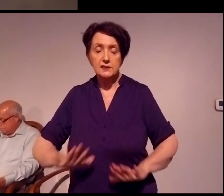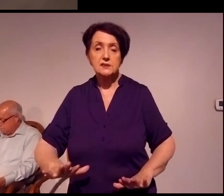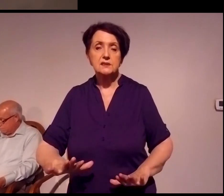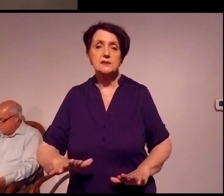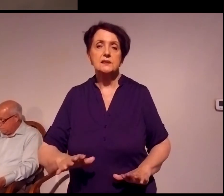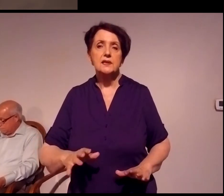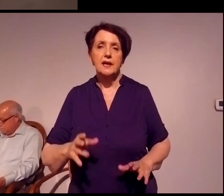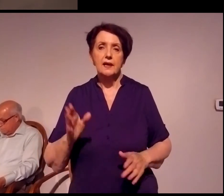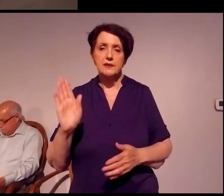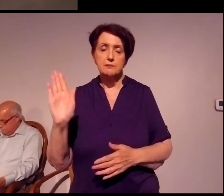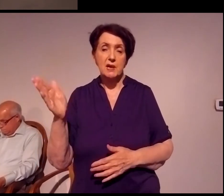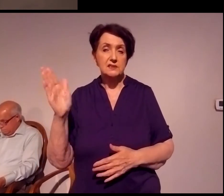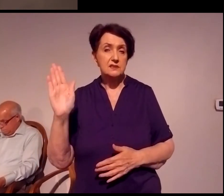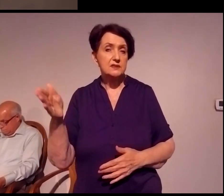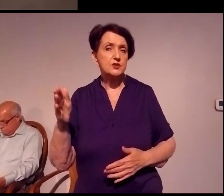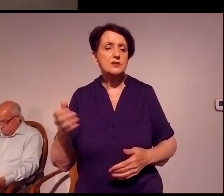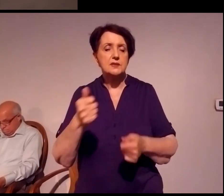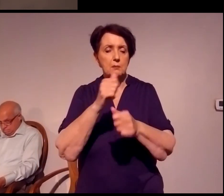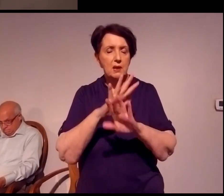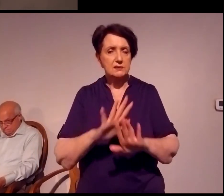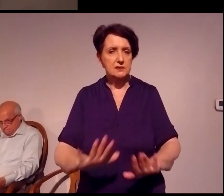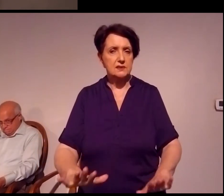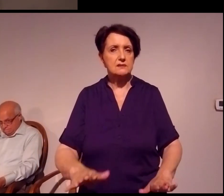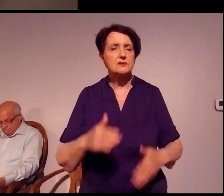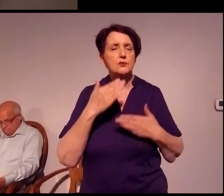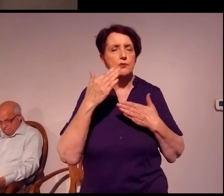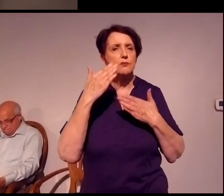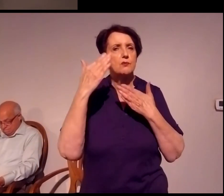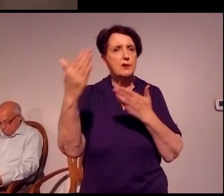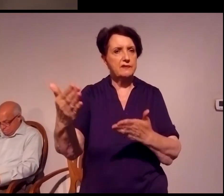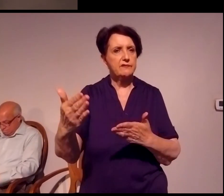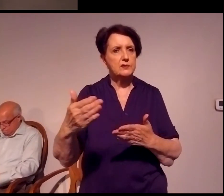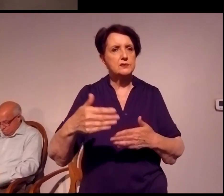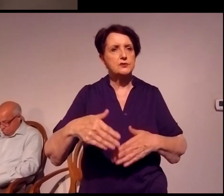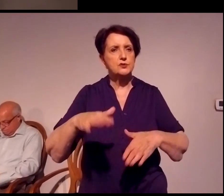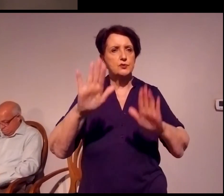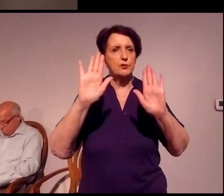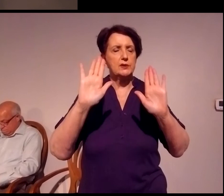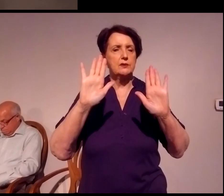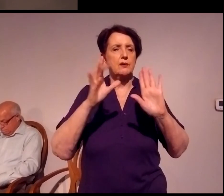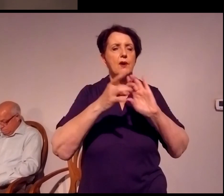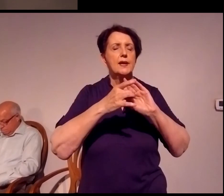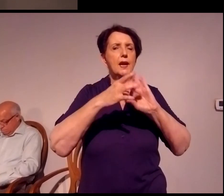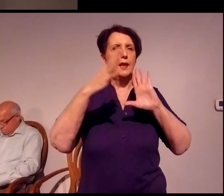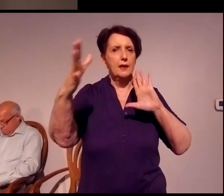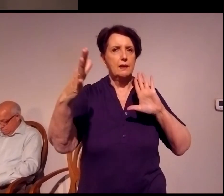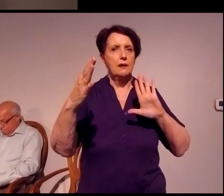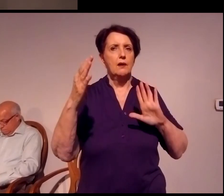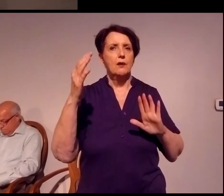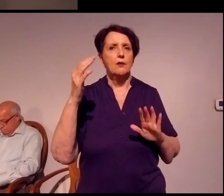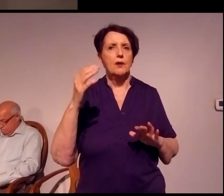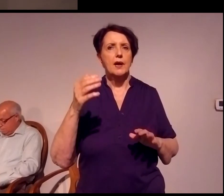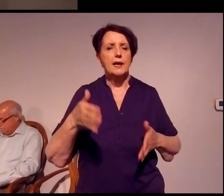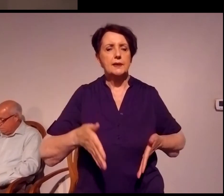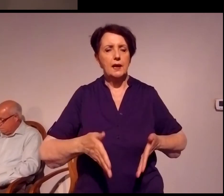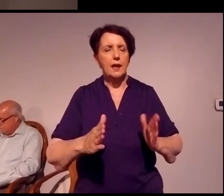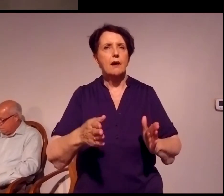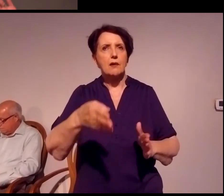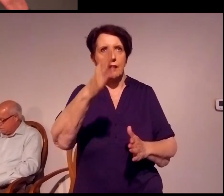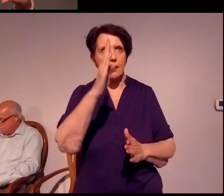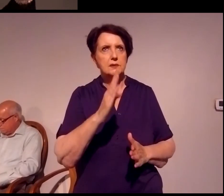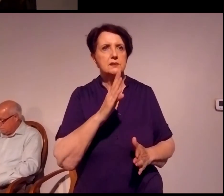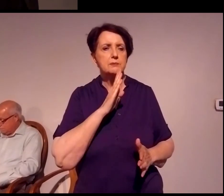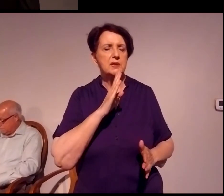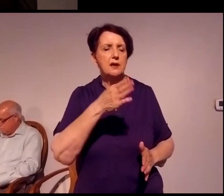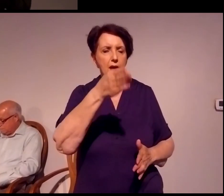Grateful, so grateful to simply surrender and let go and allow God to be God. As I